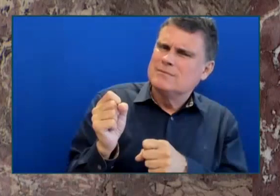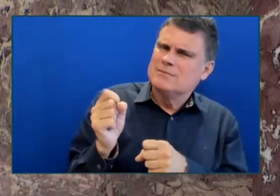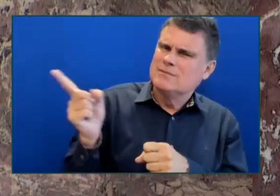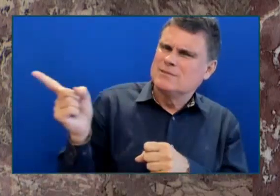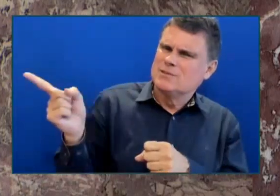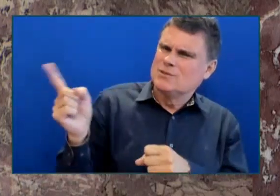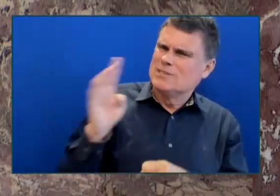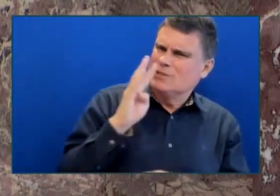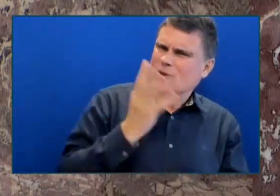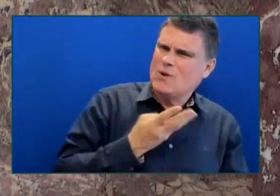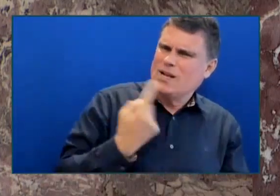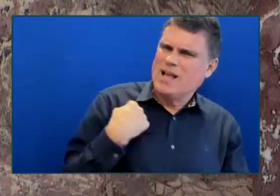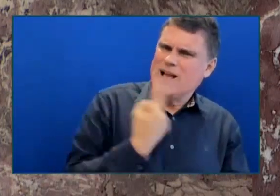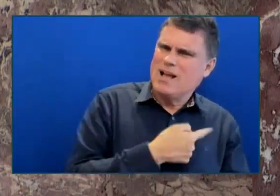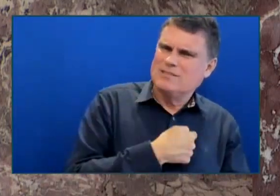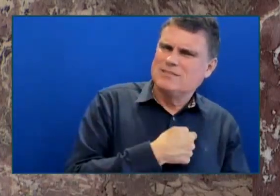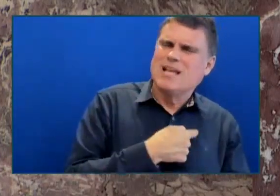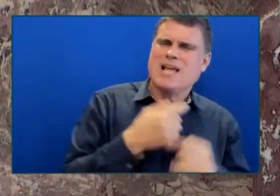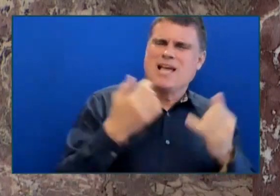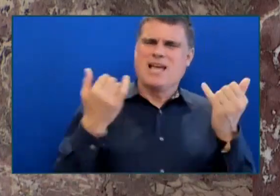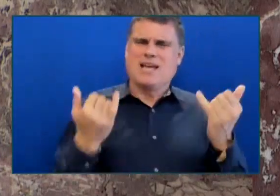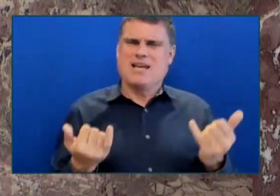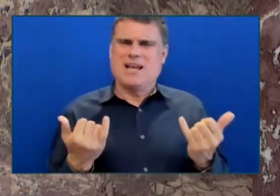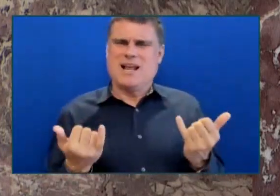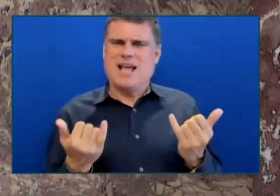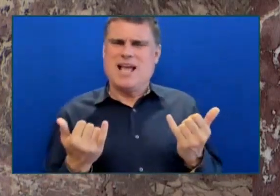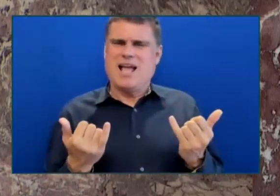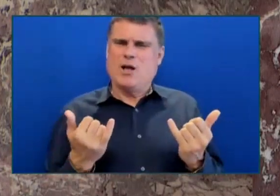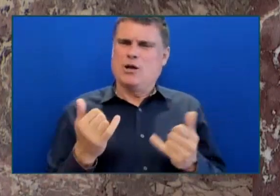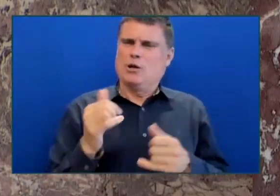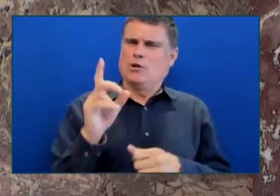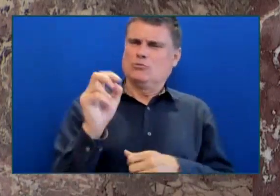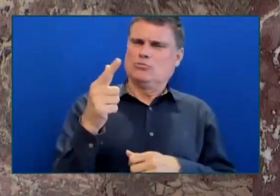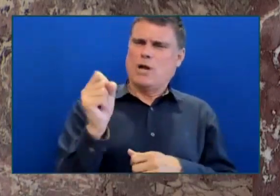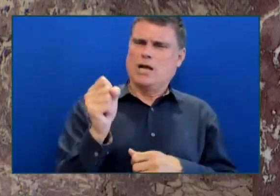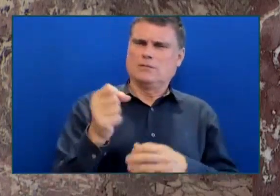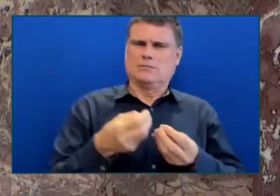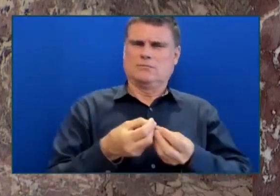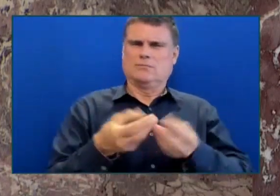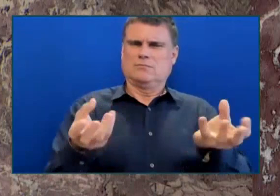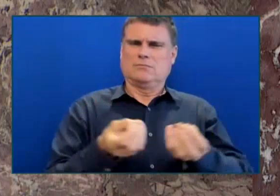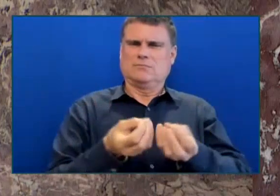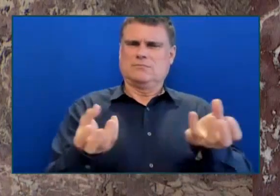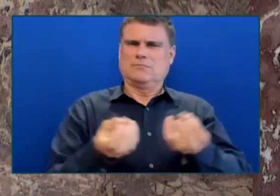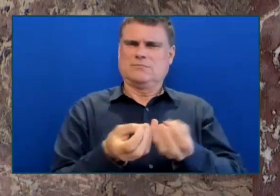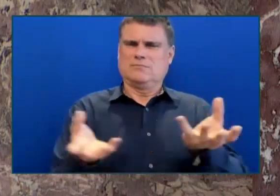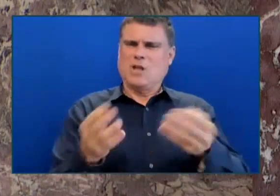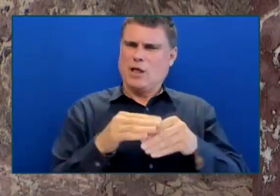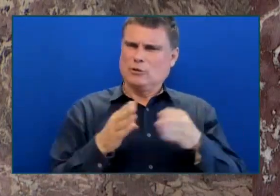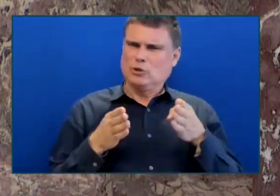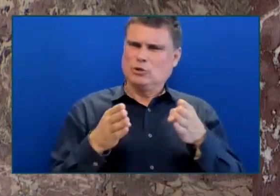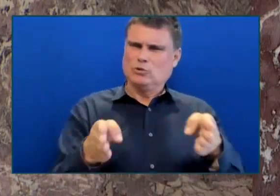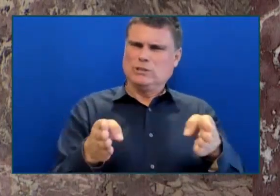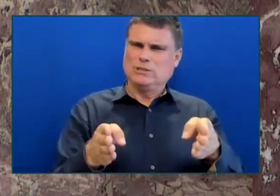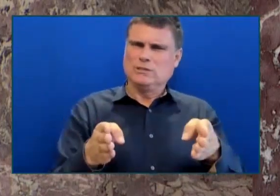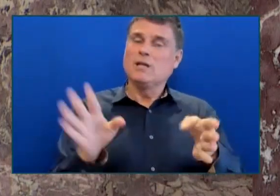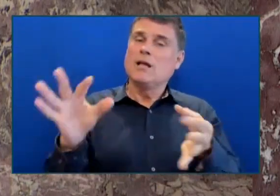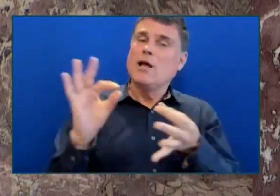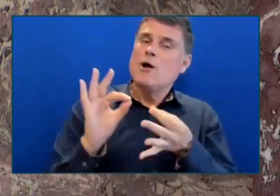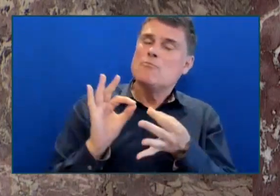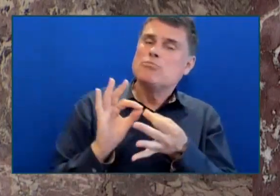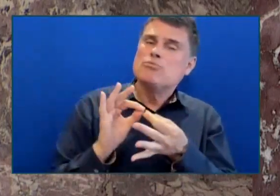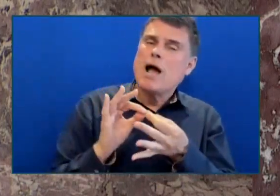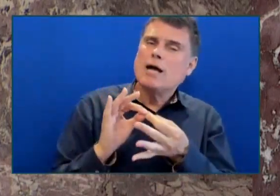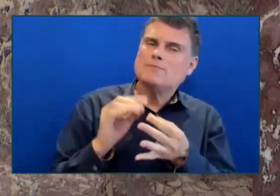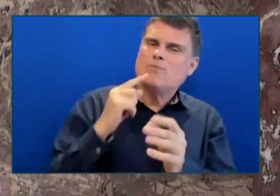has reached such alarming levels that the street price of hydromorphone, the primary opioid handed out at safer supply sites,